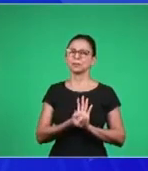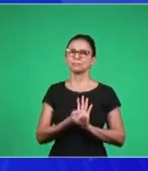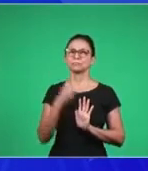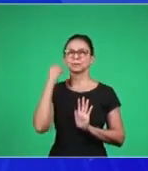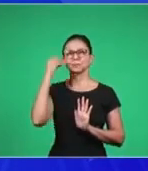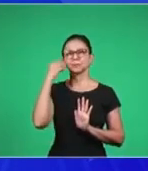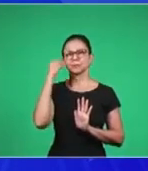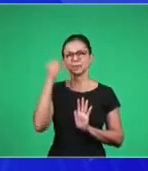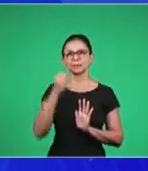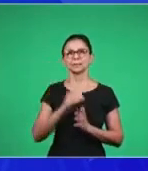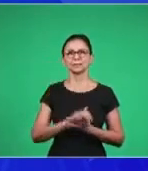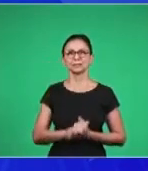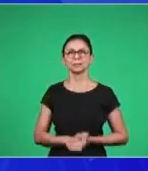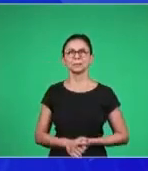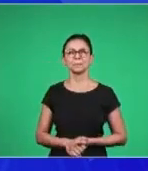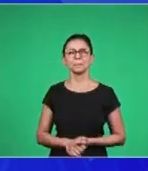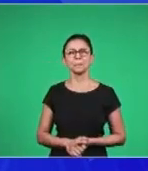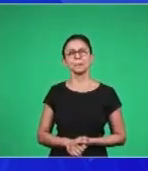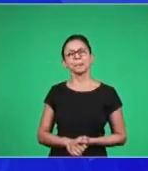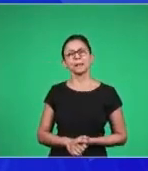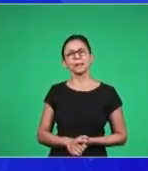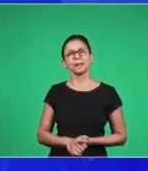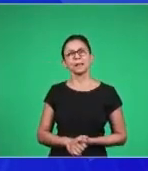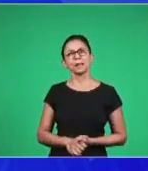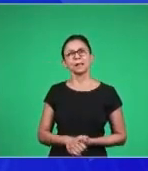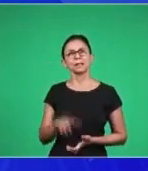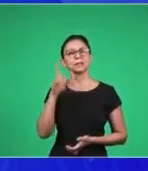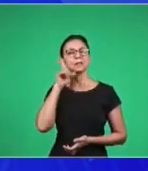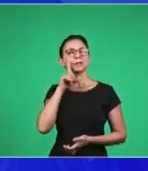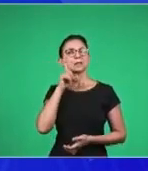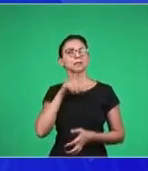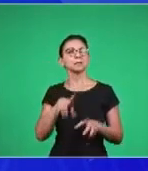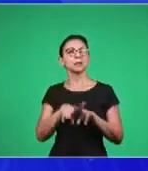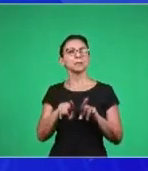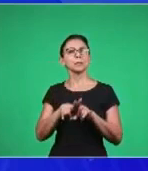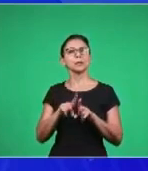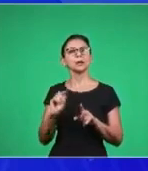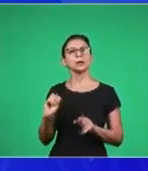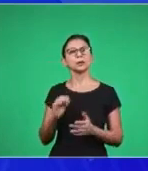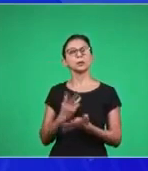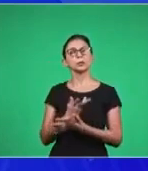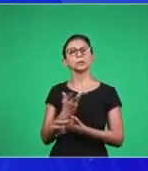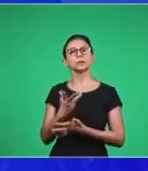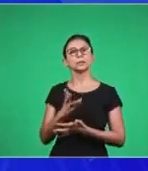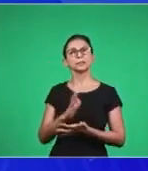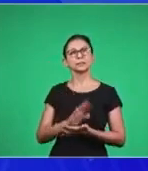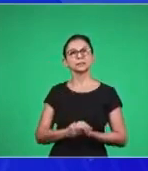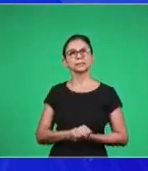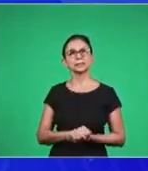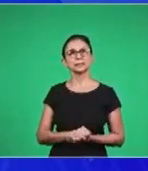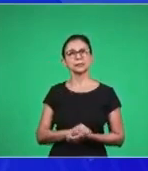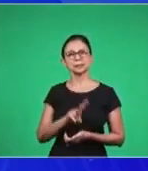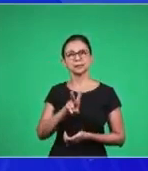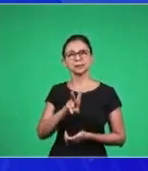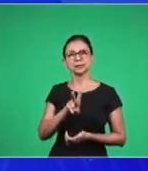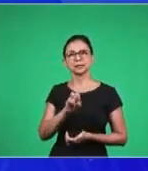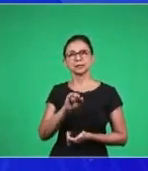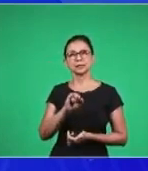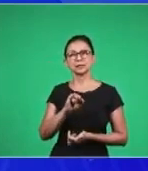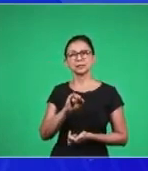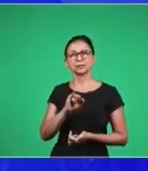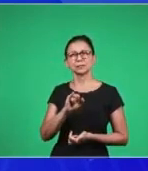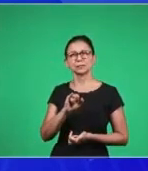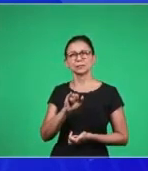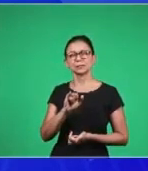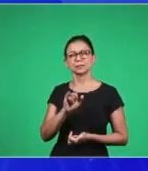the baptism that happened there really made an impact on the church there, and it was a great blessing. There was also